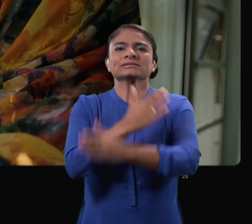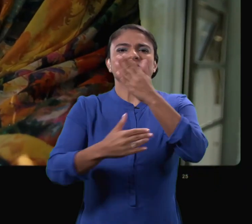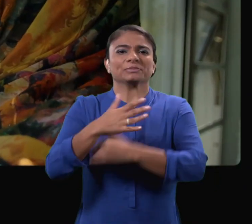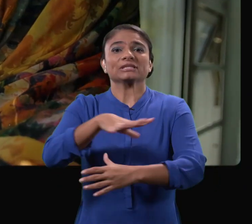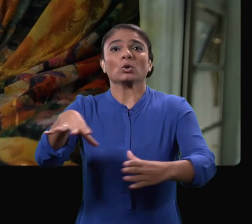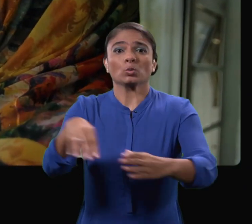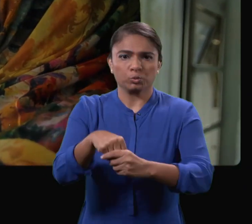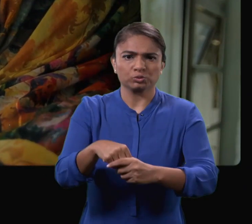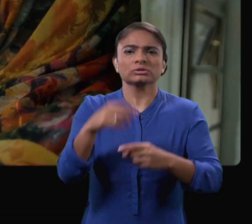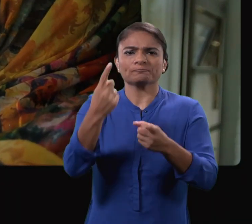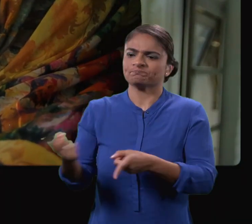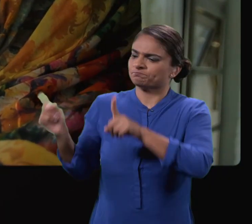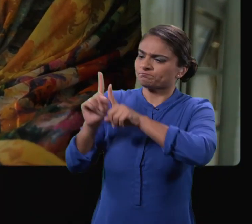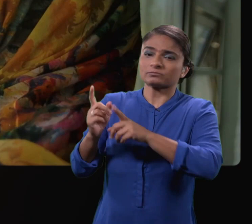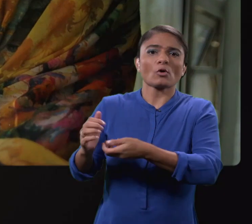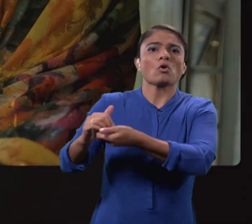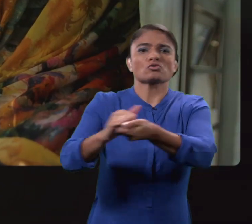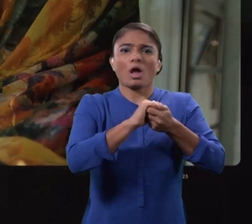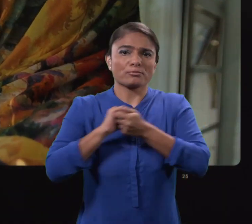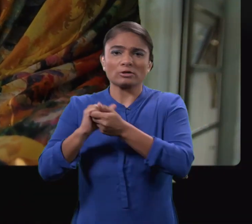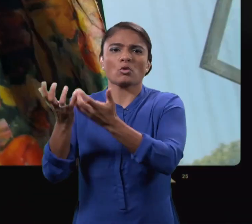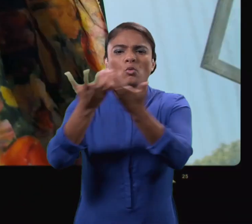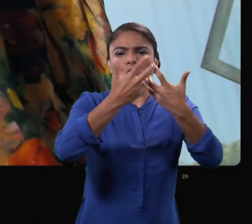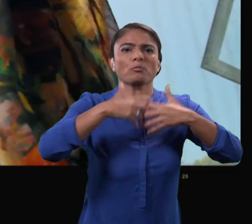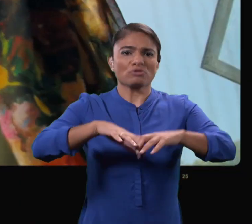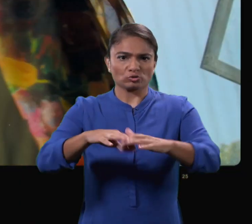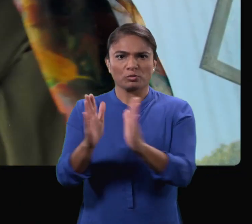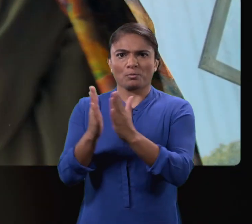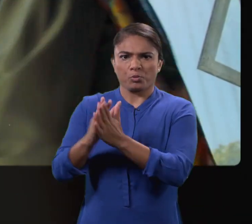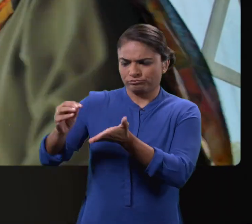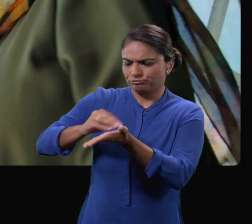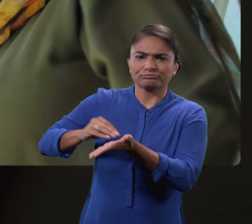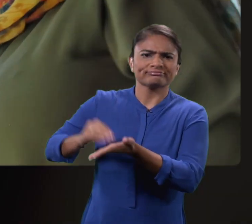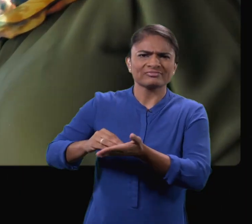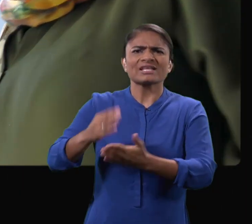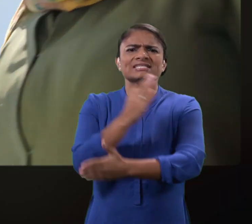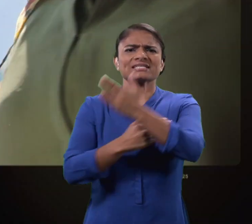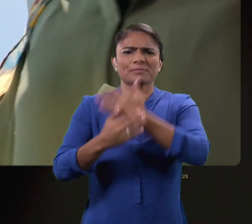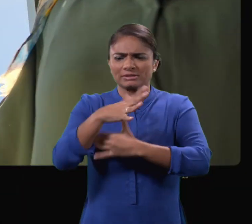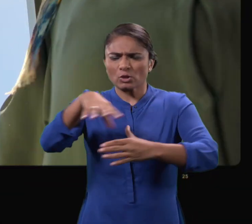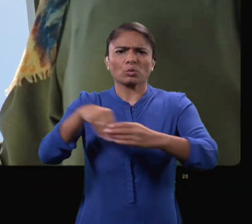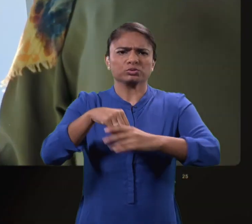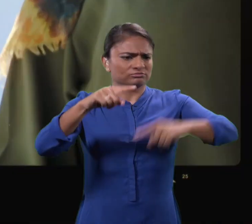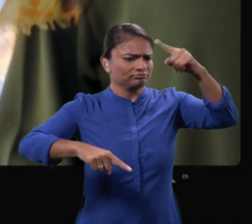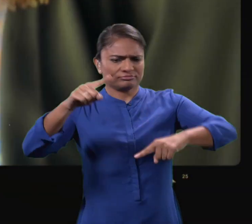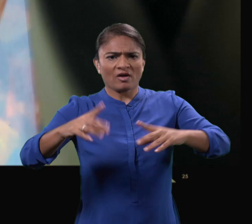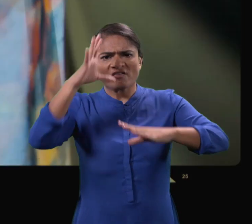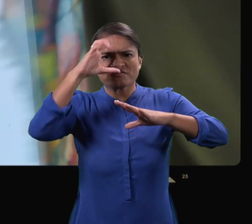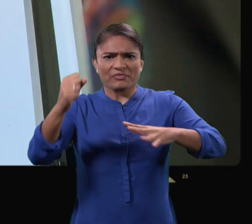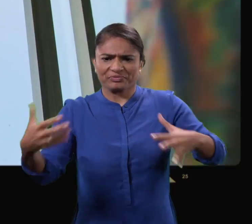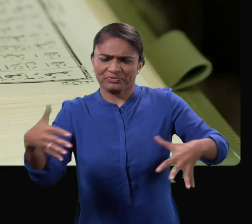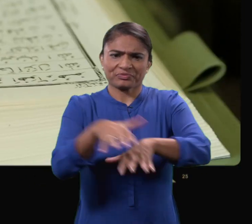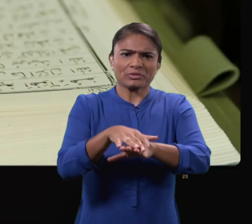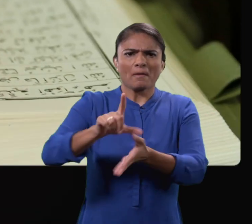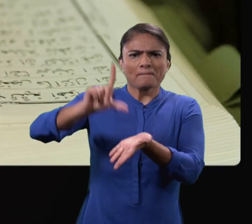disability inclusion. She co-authored a chapter, Collaboration and Cooperation, an interfaith approach to disability inclusion, for a